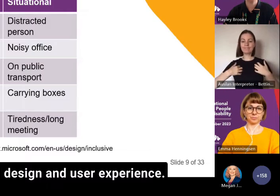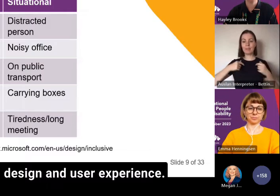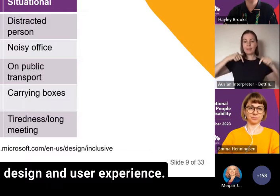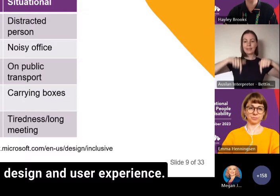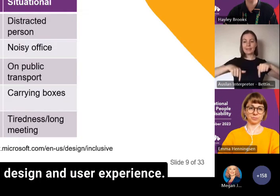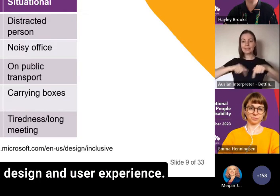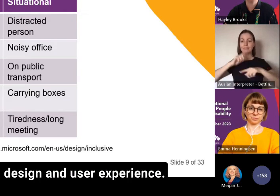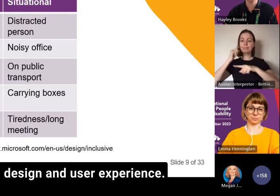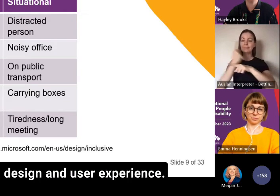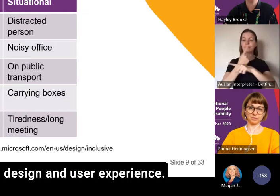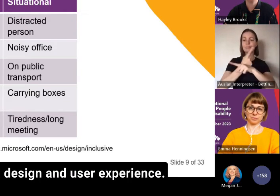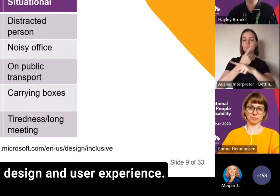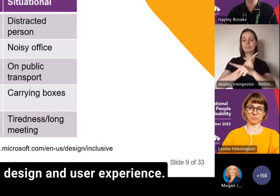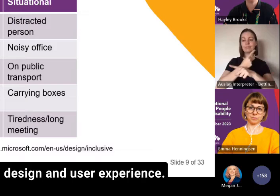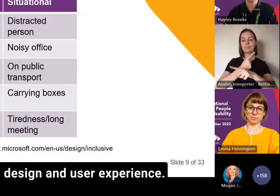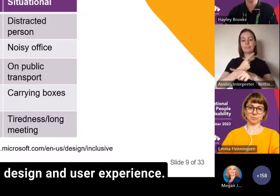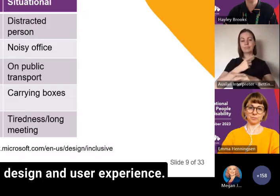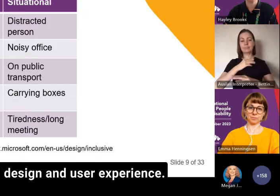to